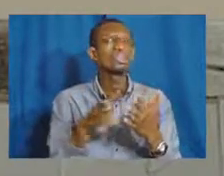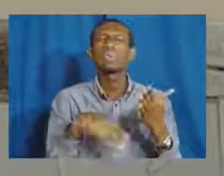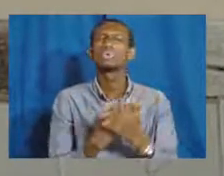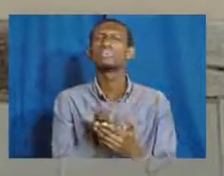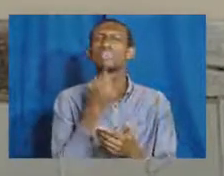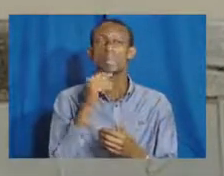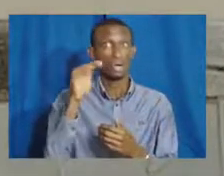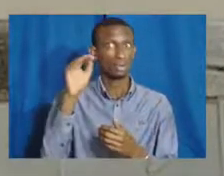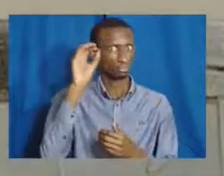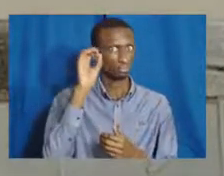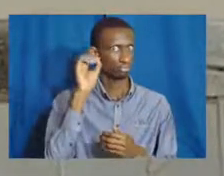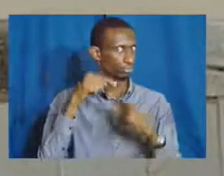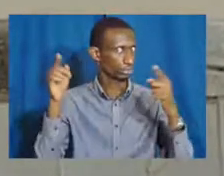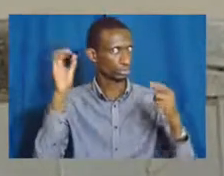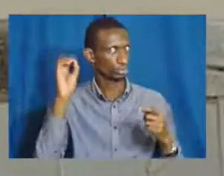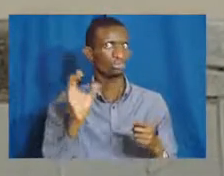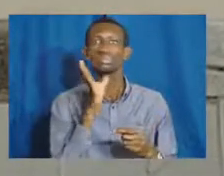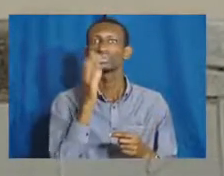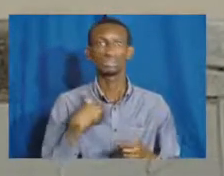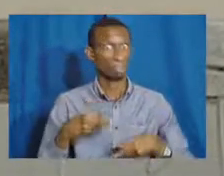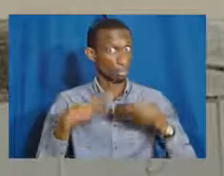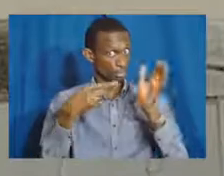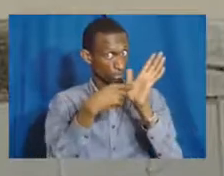me give you an example,